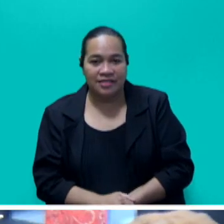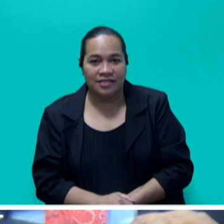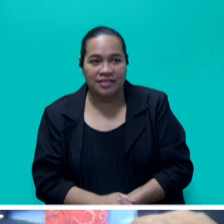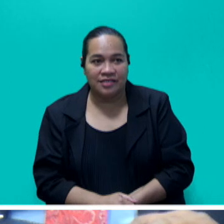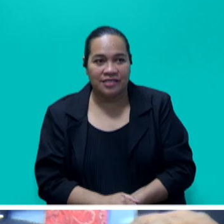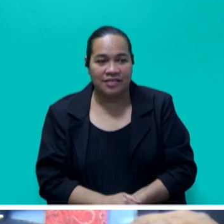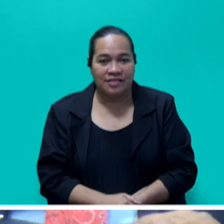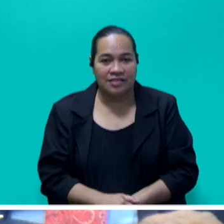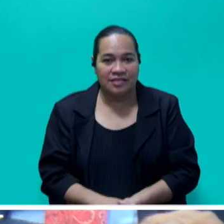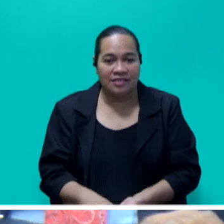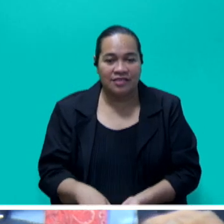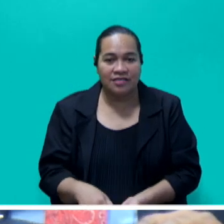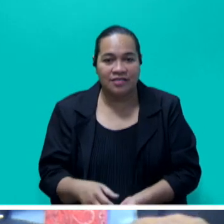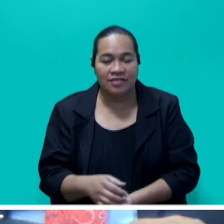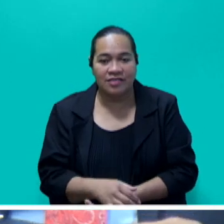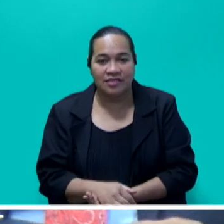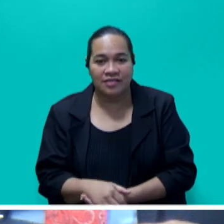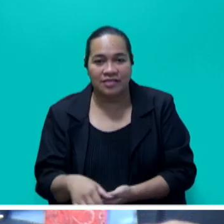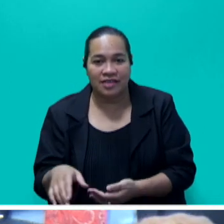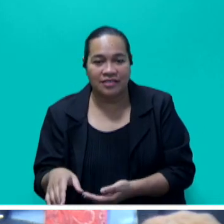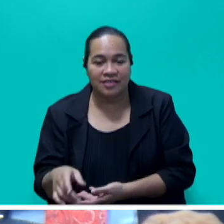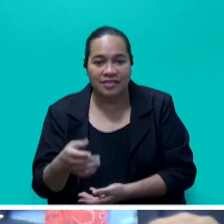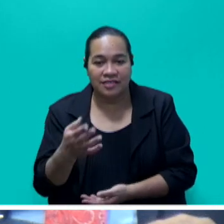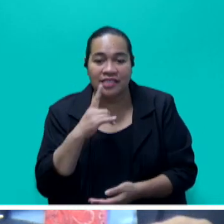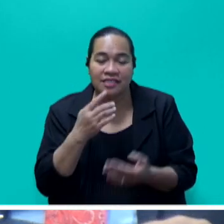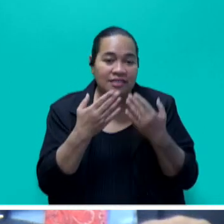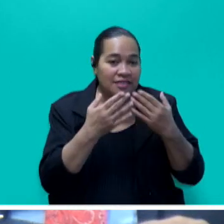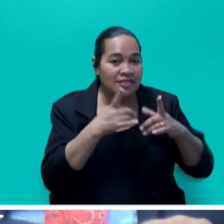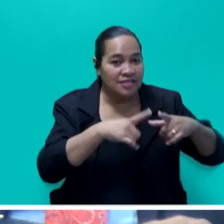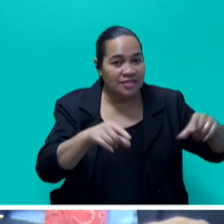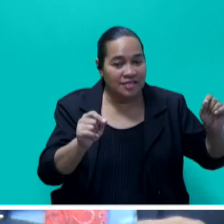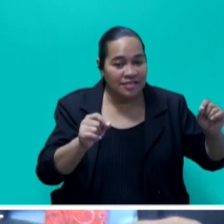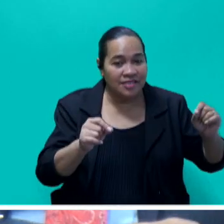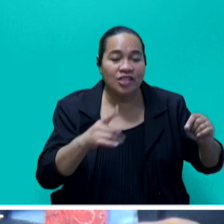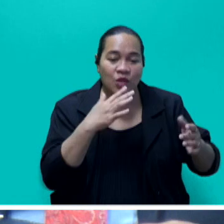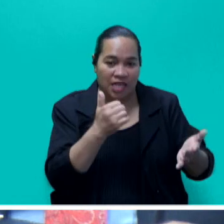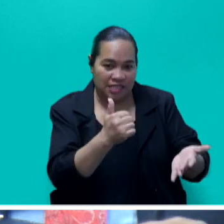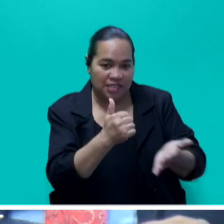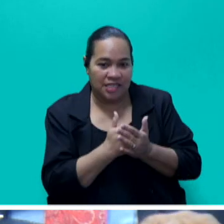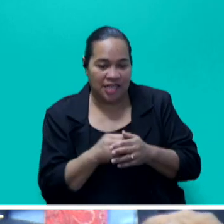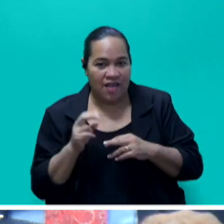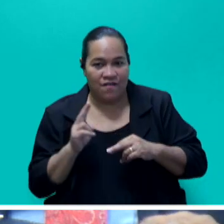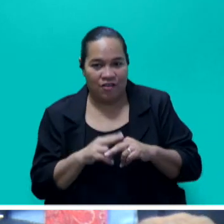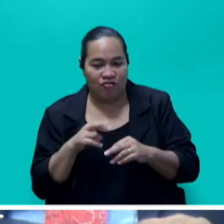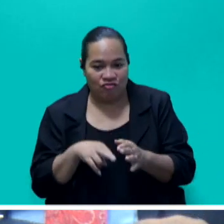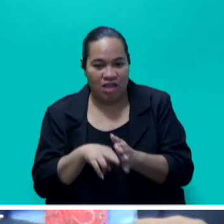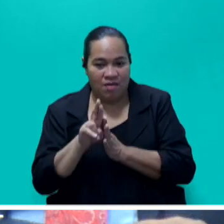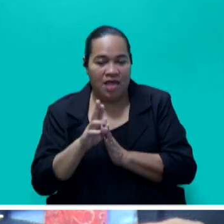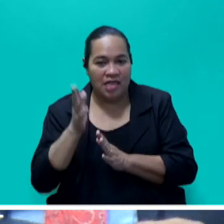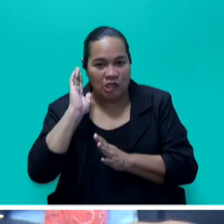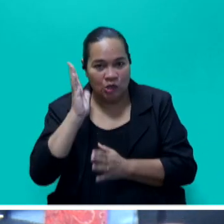Finally, I wish to thank the Embassy of Japan, the government and people of Japan for assisting Fiji in rehabilitating